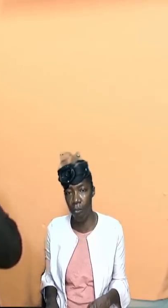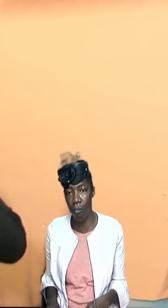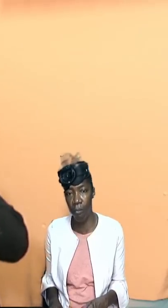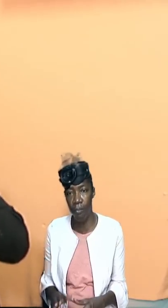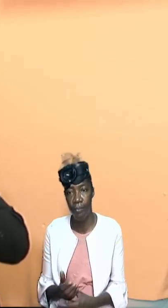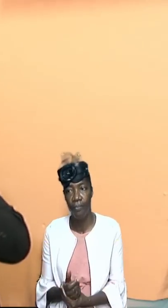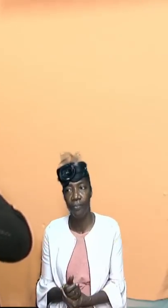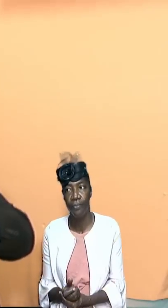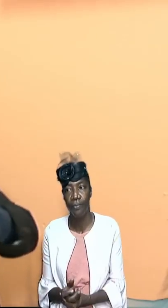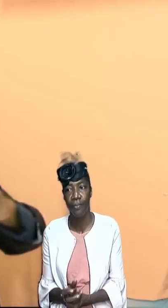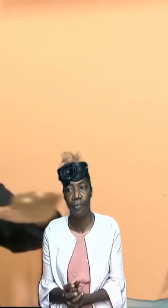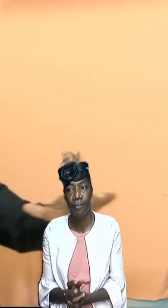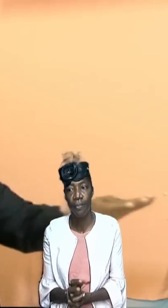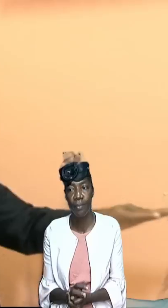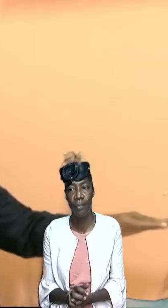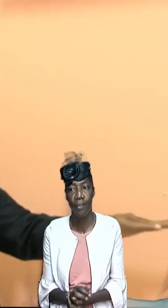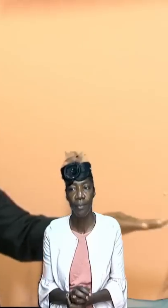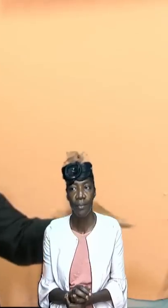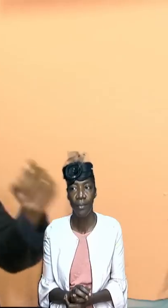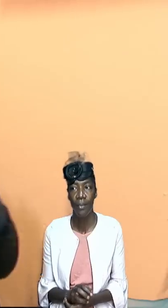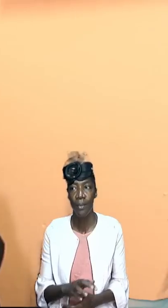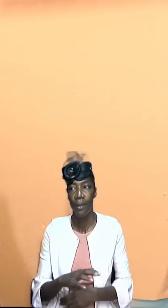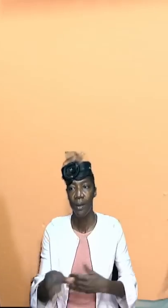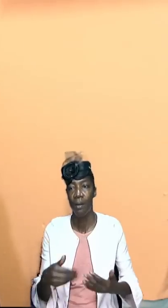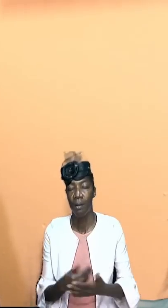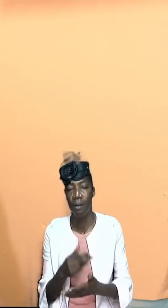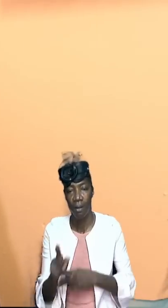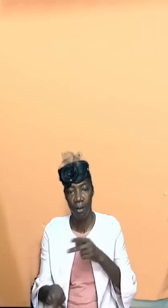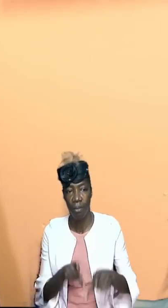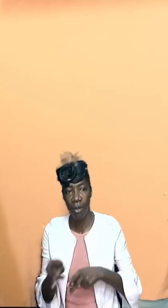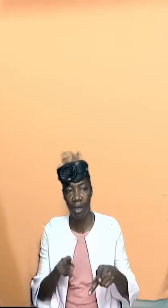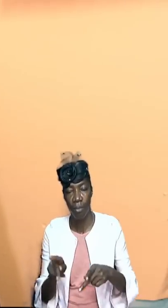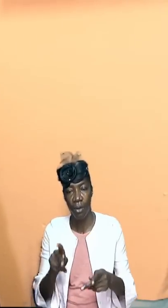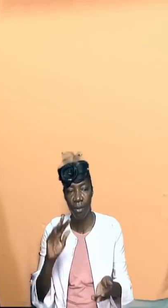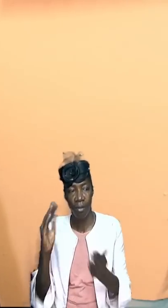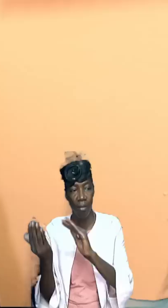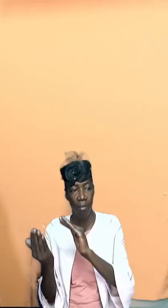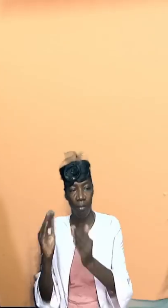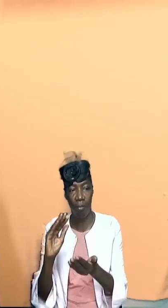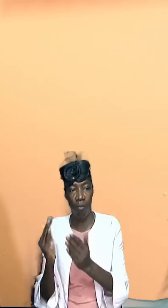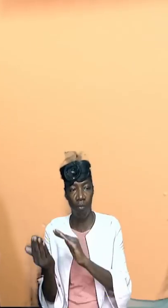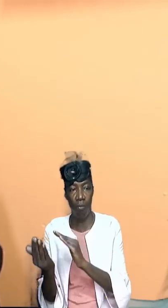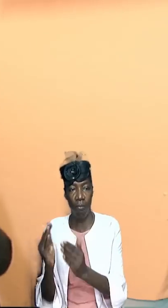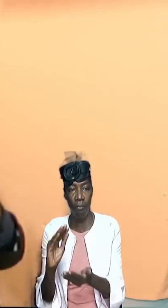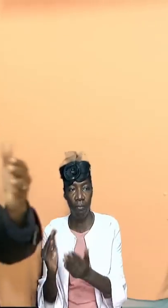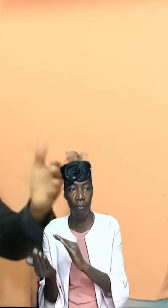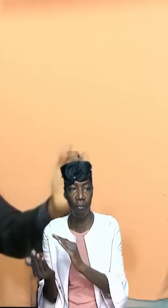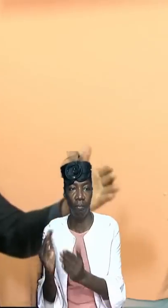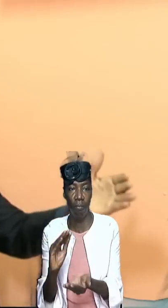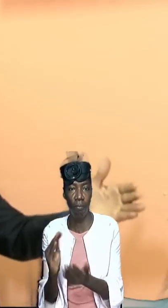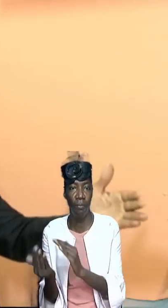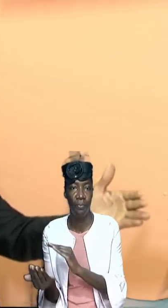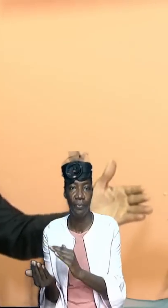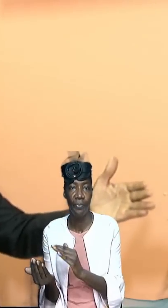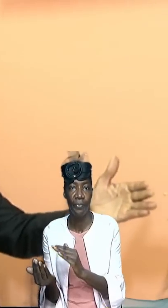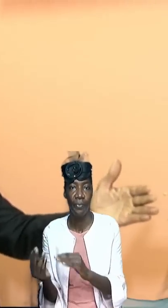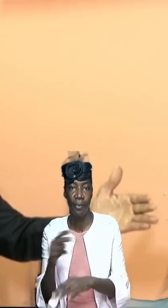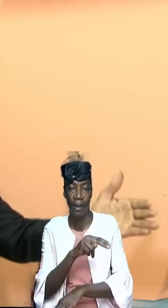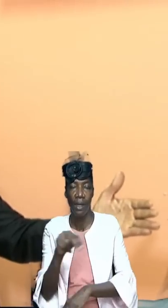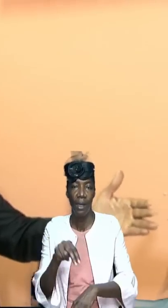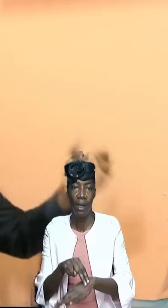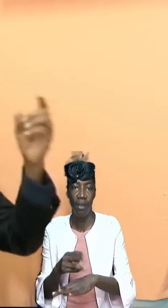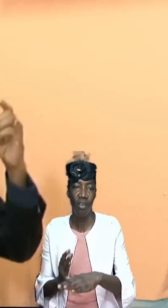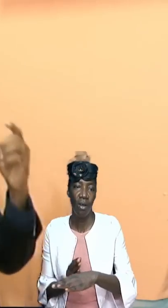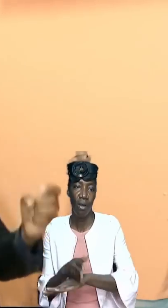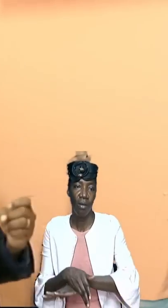parents of all the people who became nations across the